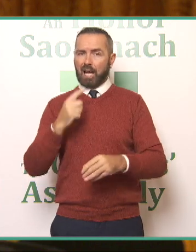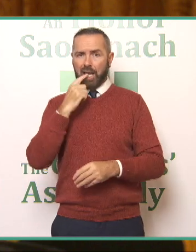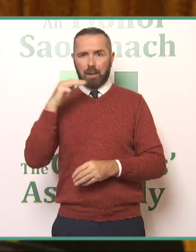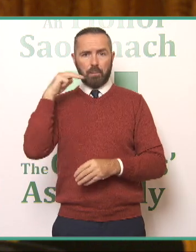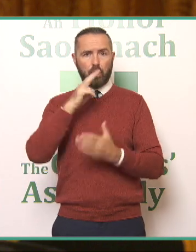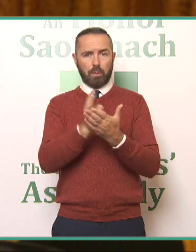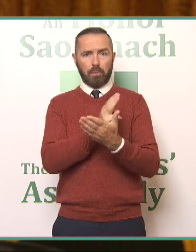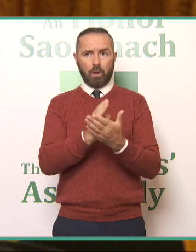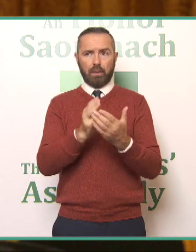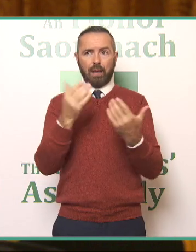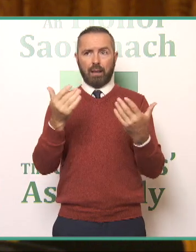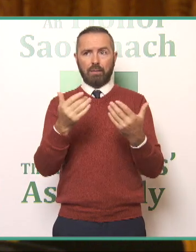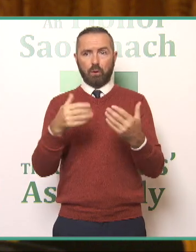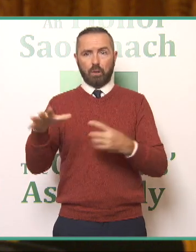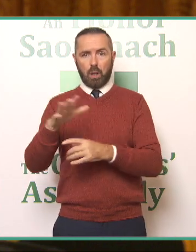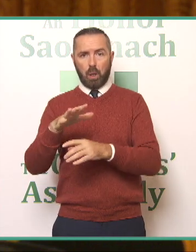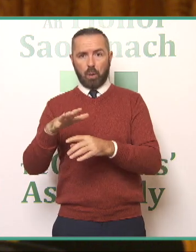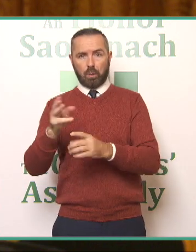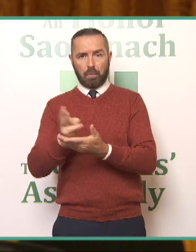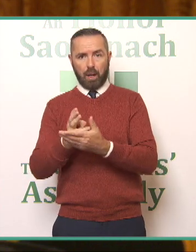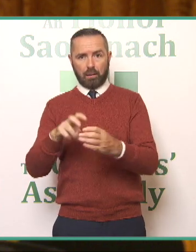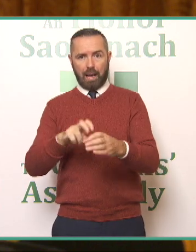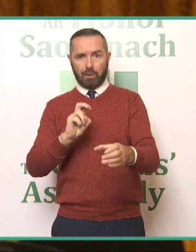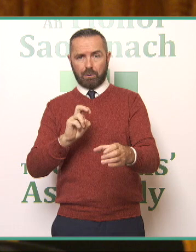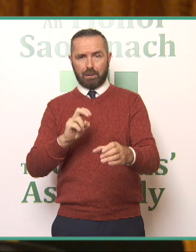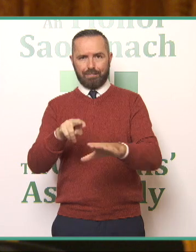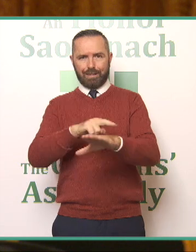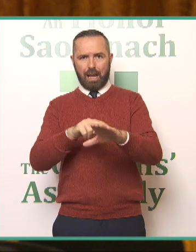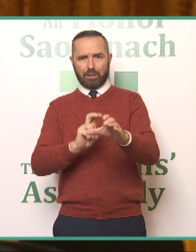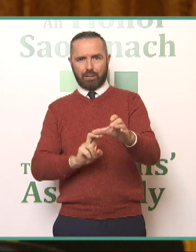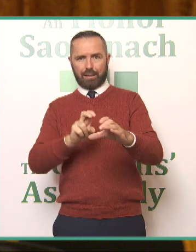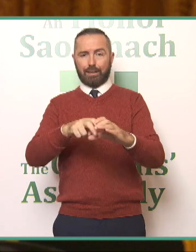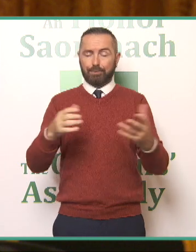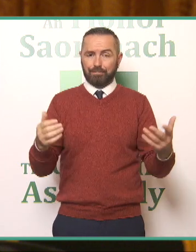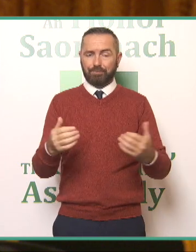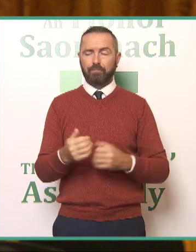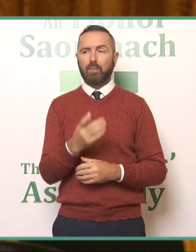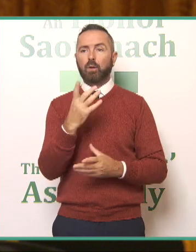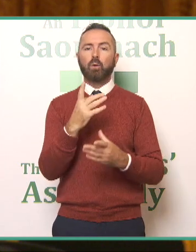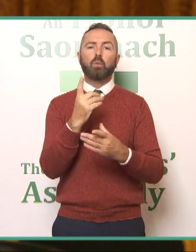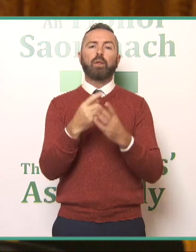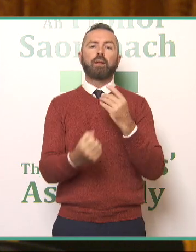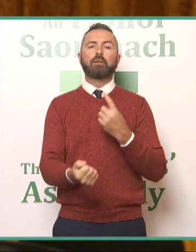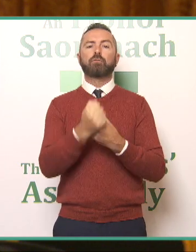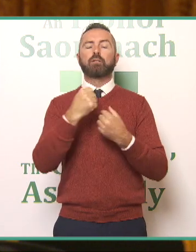and replacing it with a national scheme. One of the things that struck me was in terms of the